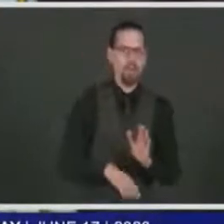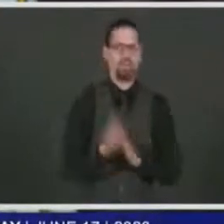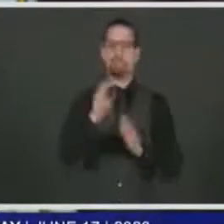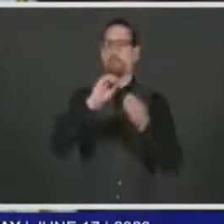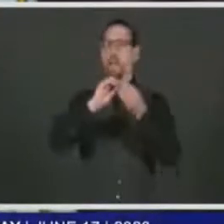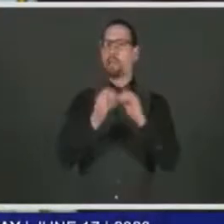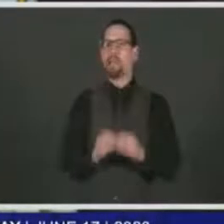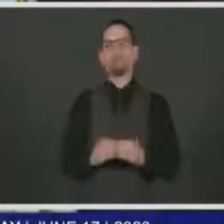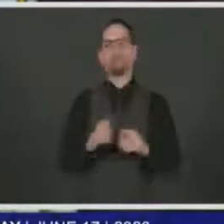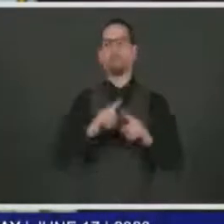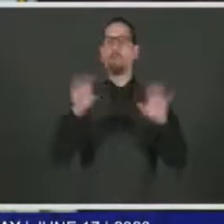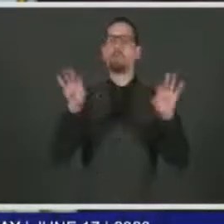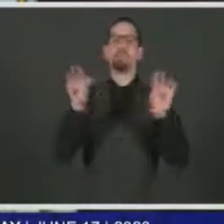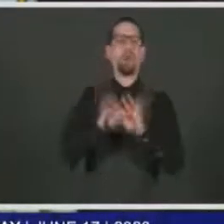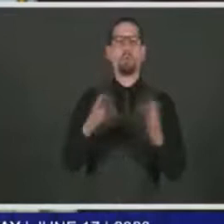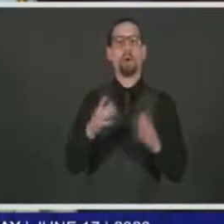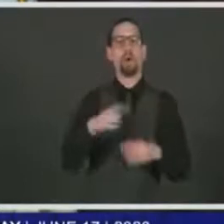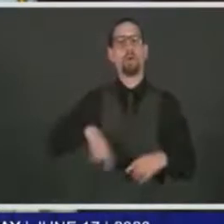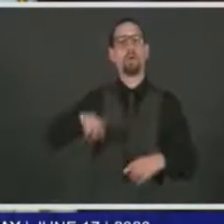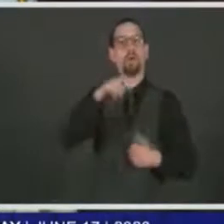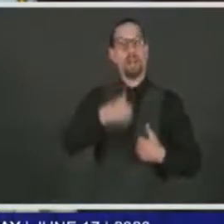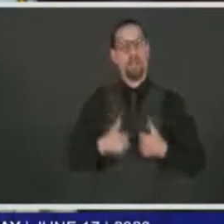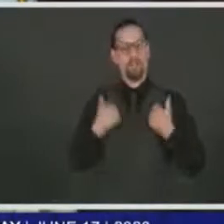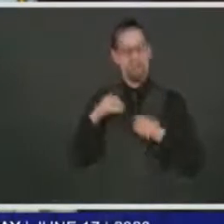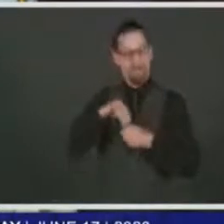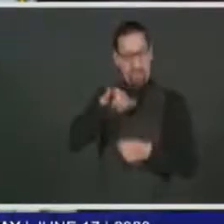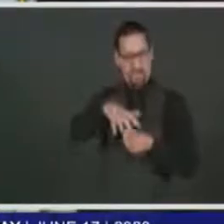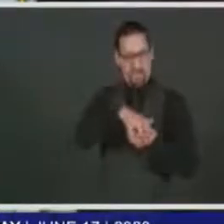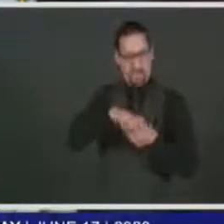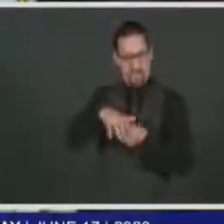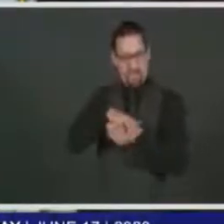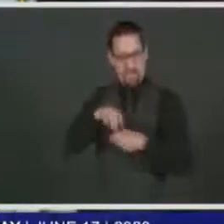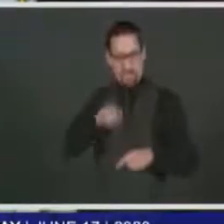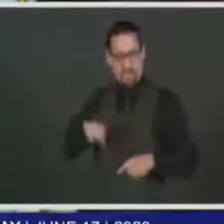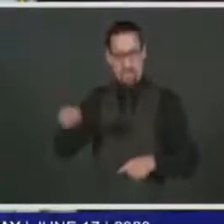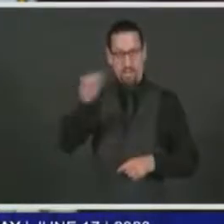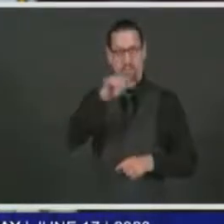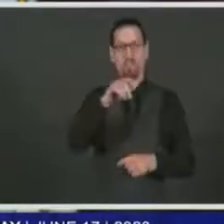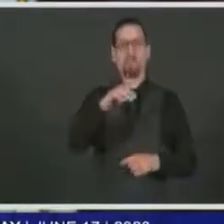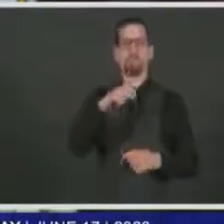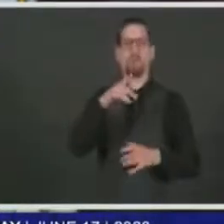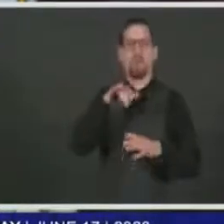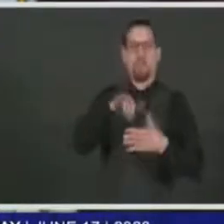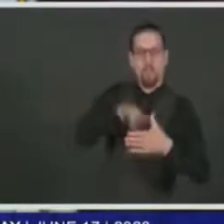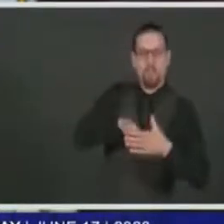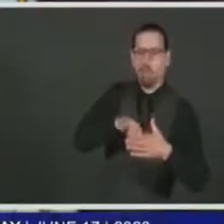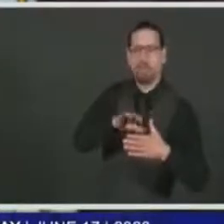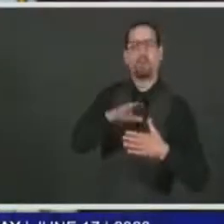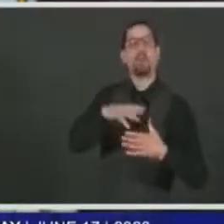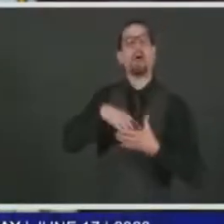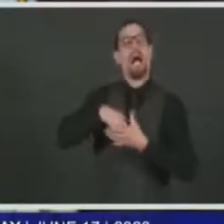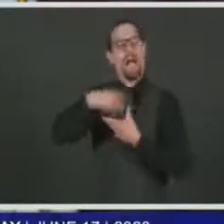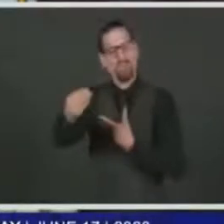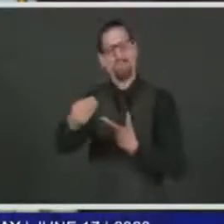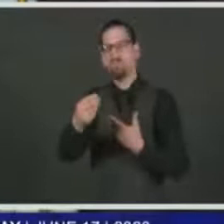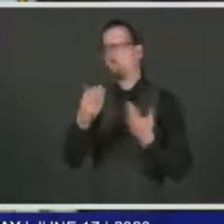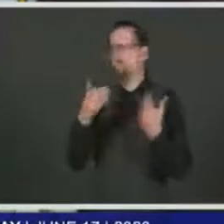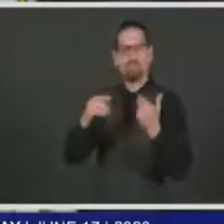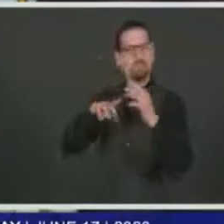those communities have come out to get tested, and that we are totally committed to bringing care to the